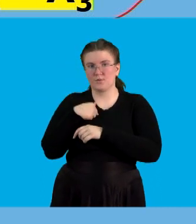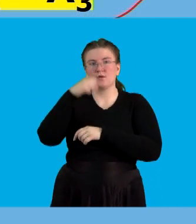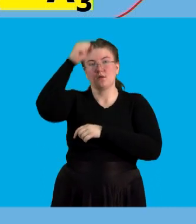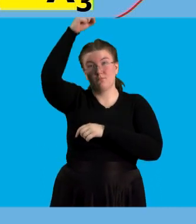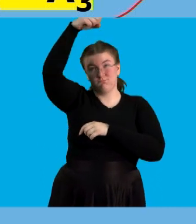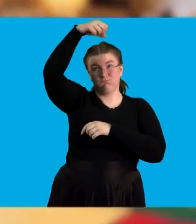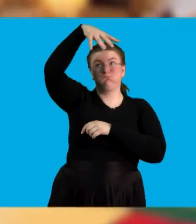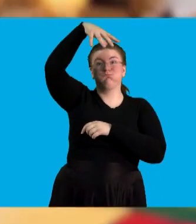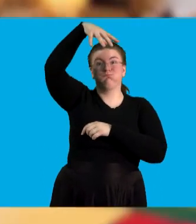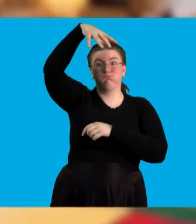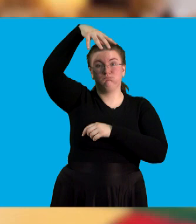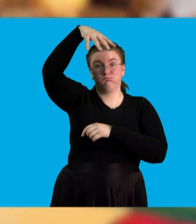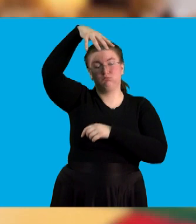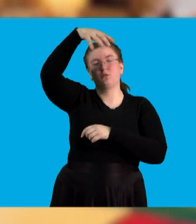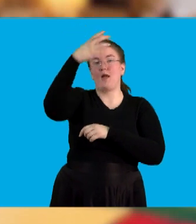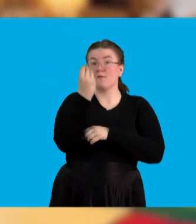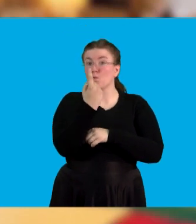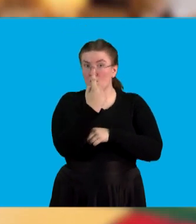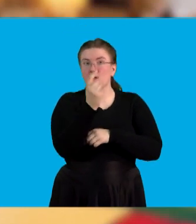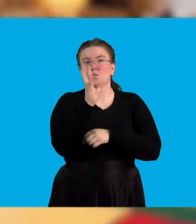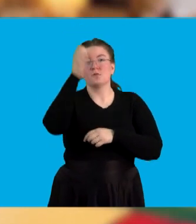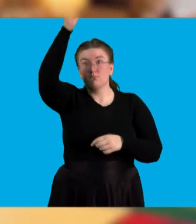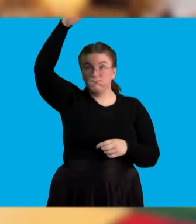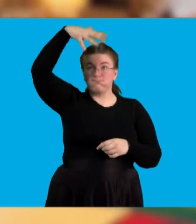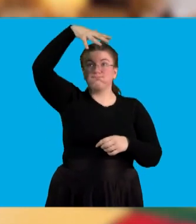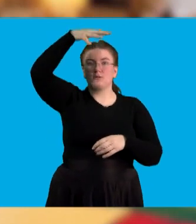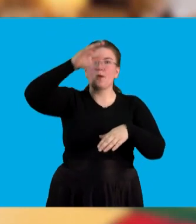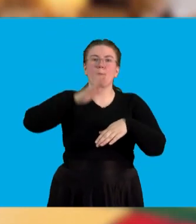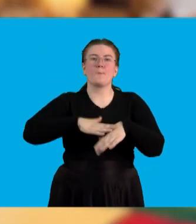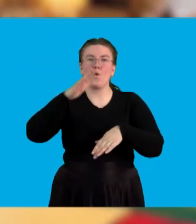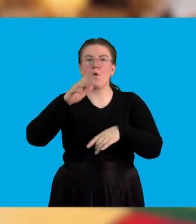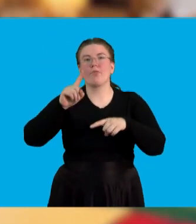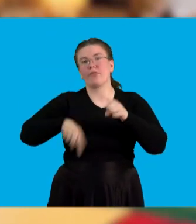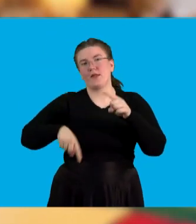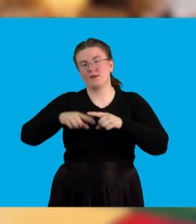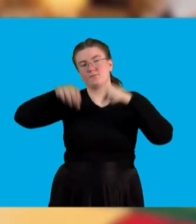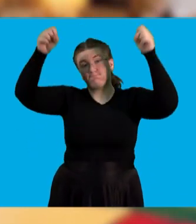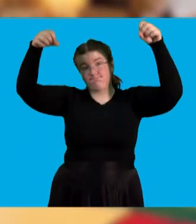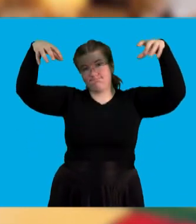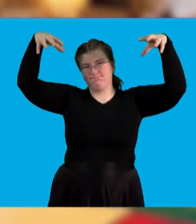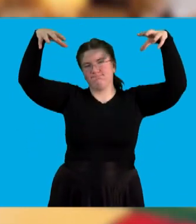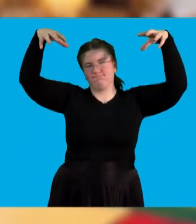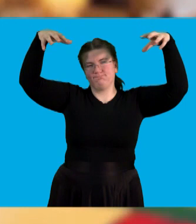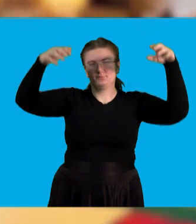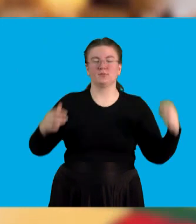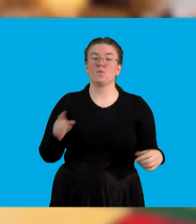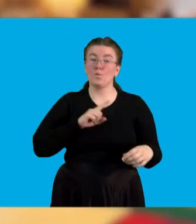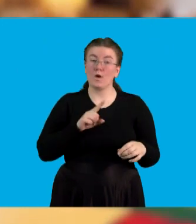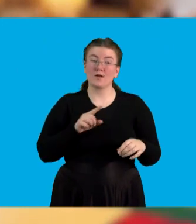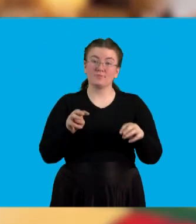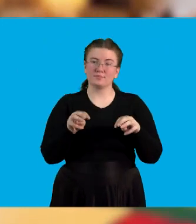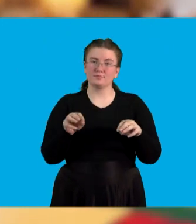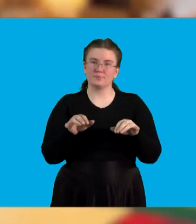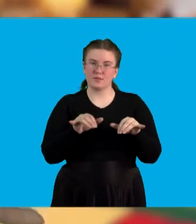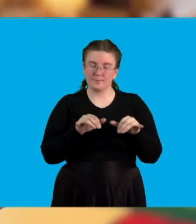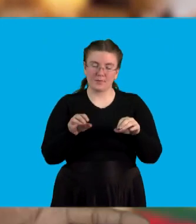our light bulb, it is still going to be brighter than the one that has two resistors, because we have said the current in series remains